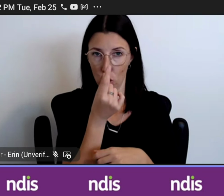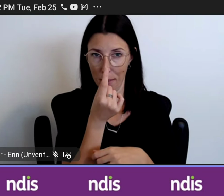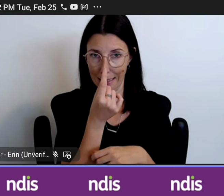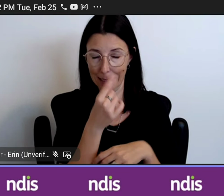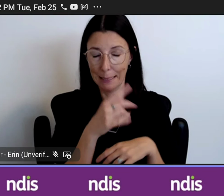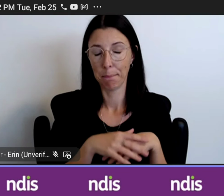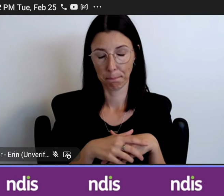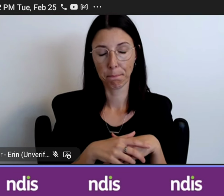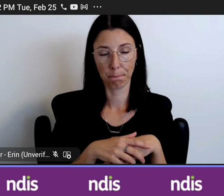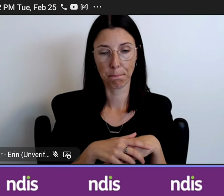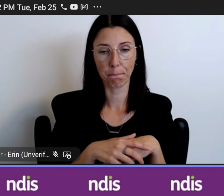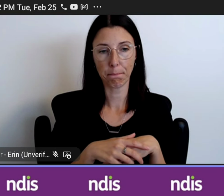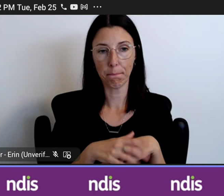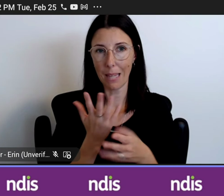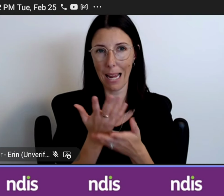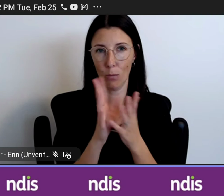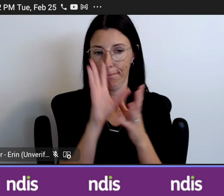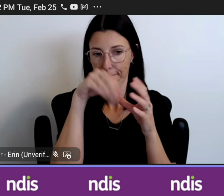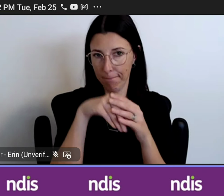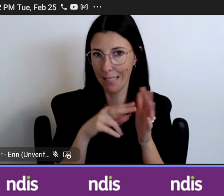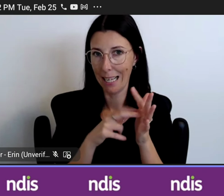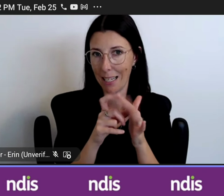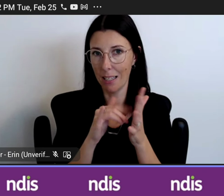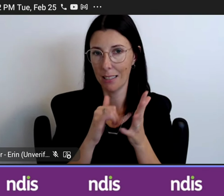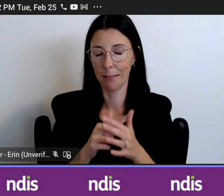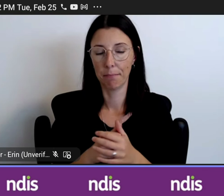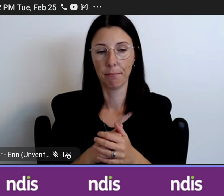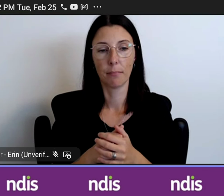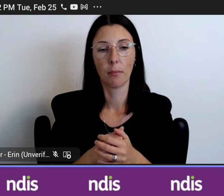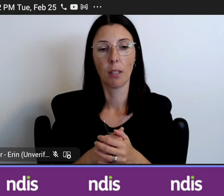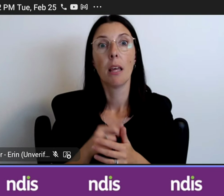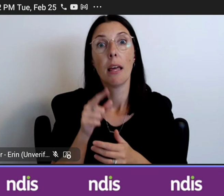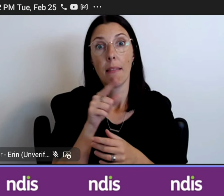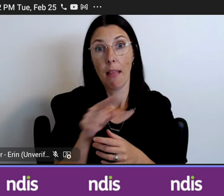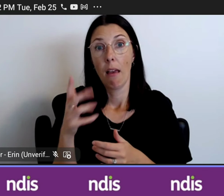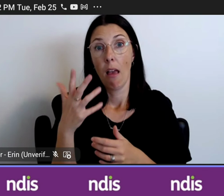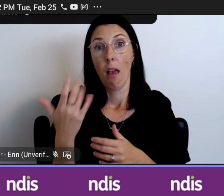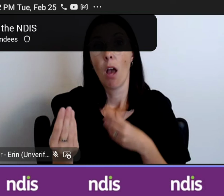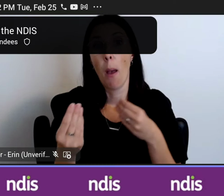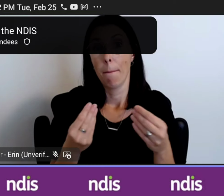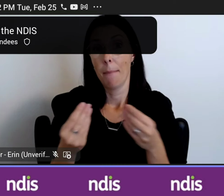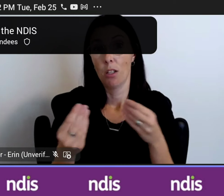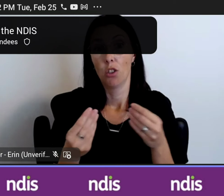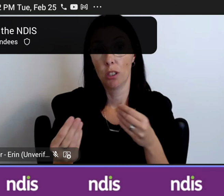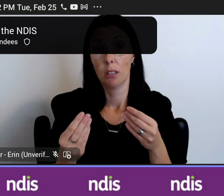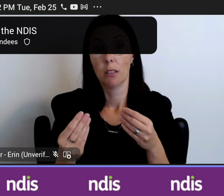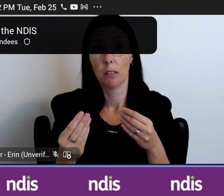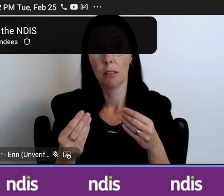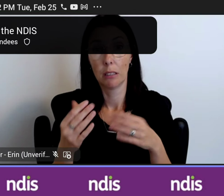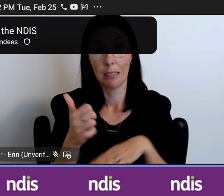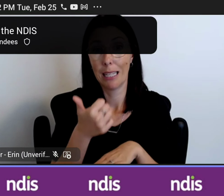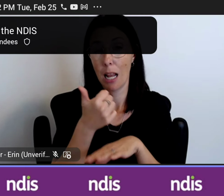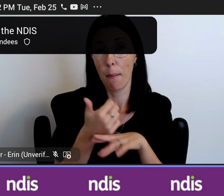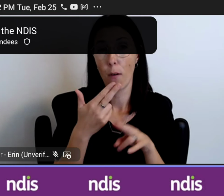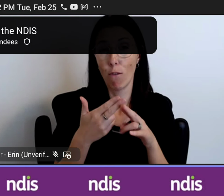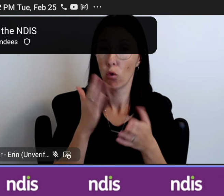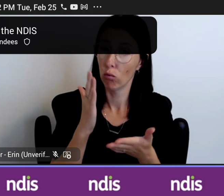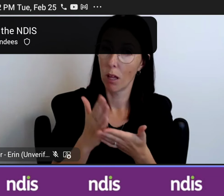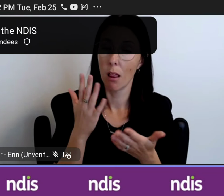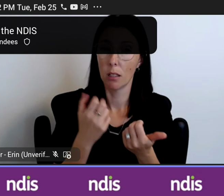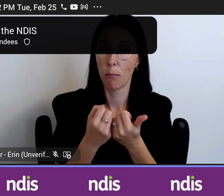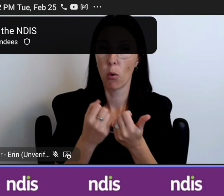to the scheme, that they have a budget that is set by their real support needs, and they have flexibility